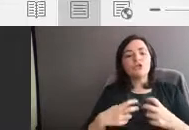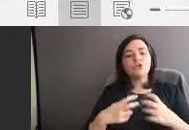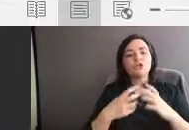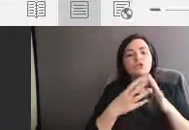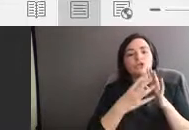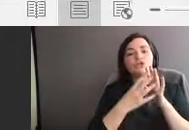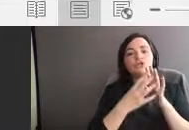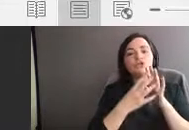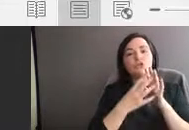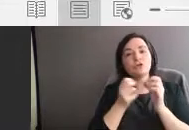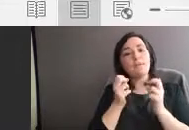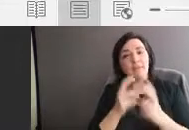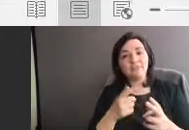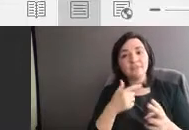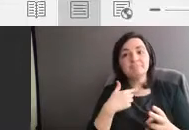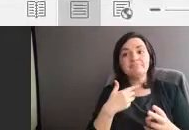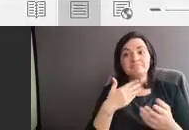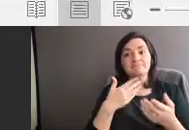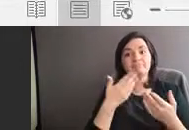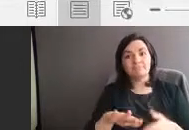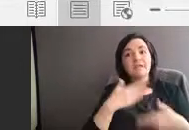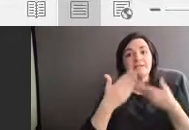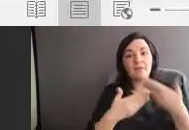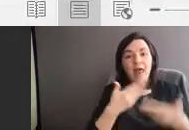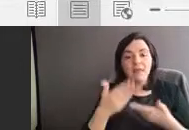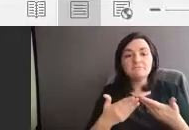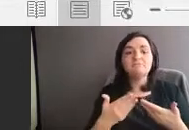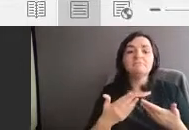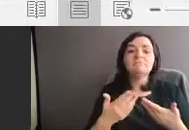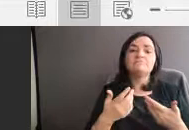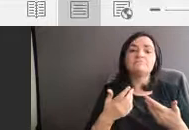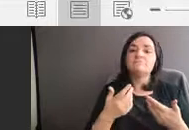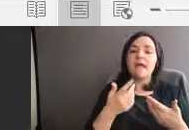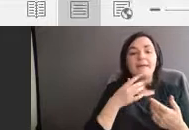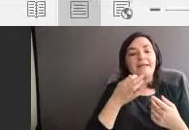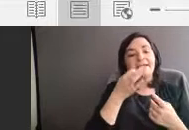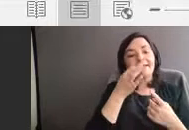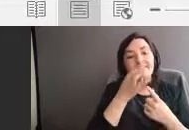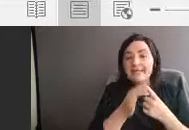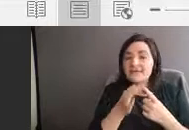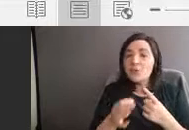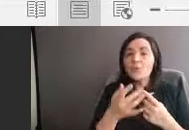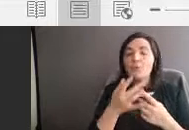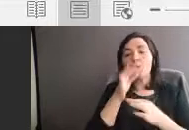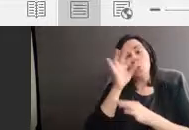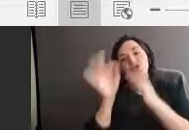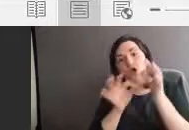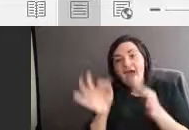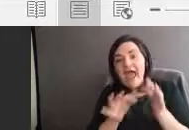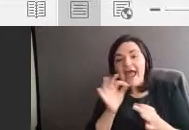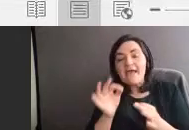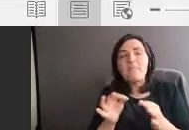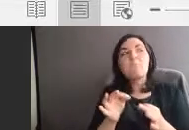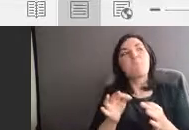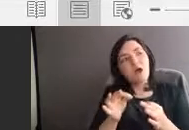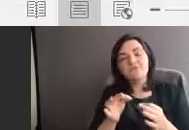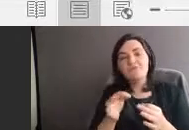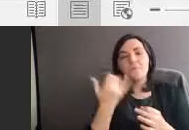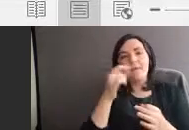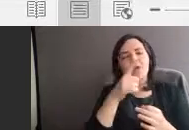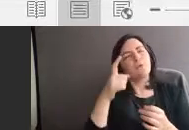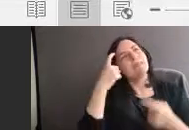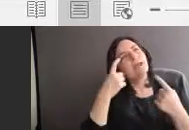about surveys, talked about interviews. It might be that you could, you're already thinking about how you're going to carry out the